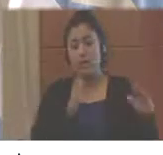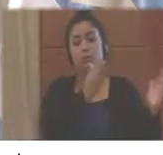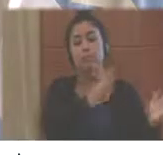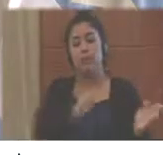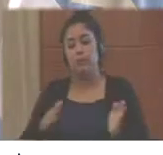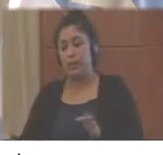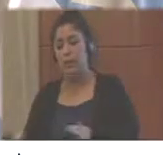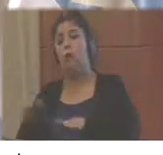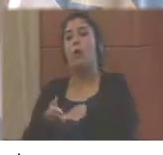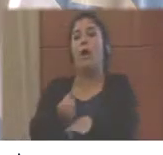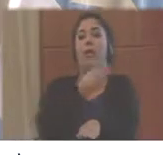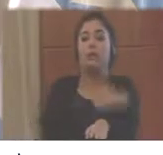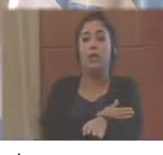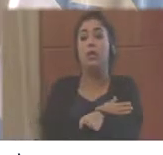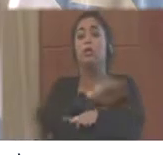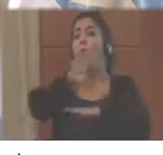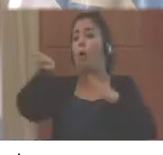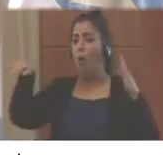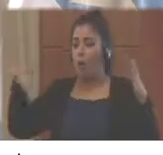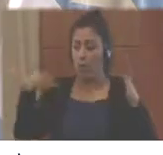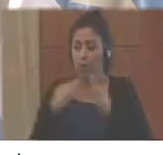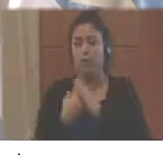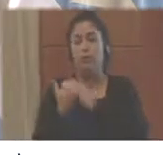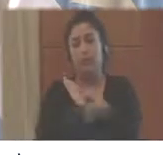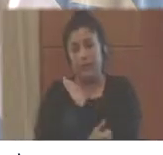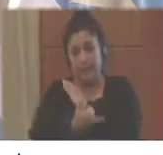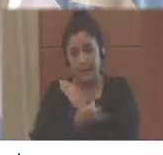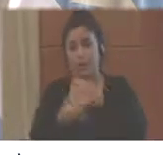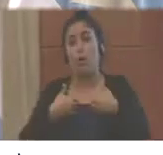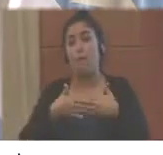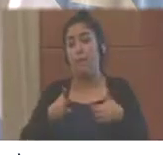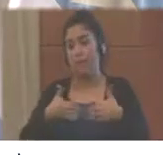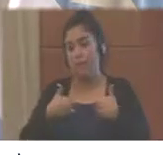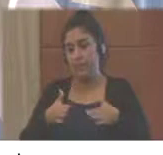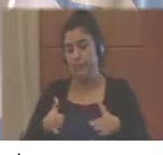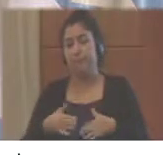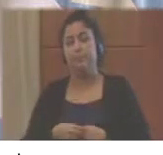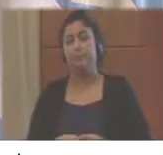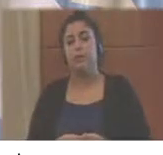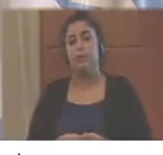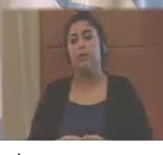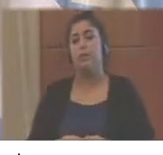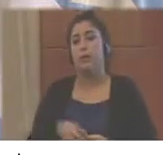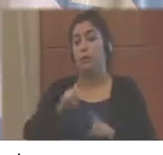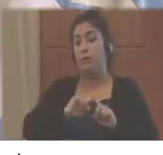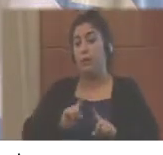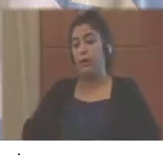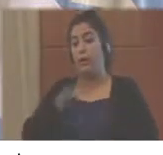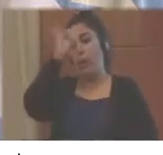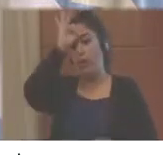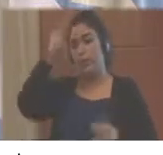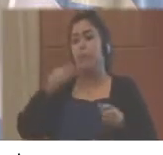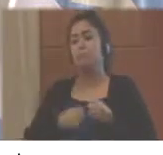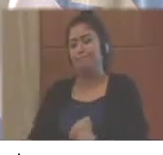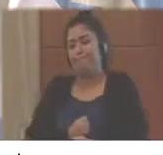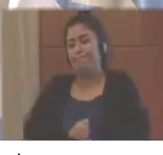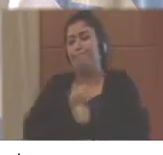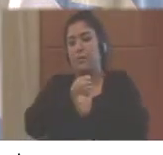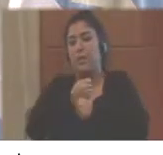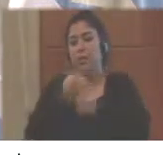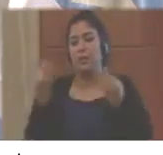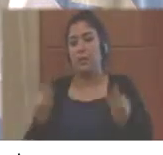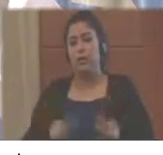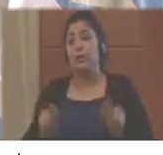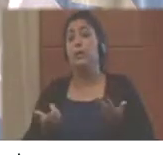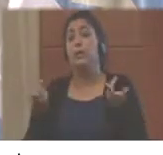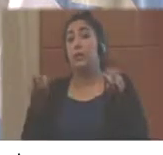several health centers are being implemented in different areas of the country, and we are also involved in the Safe